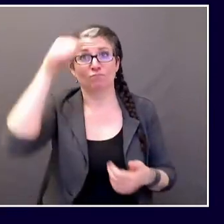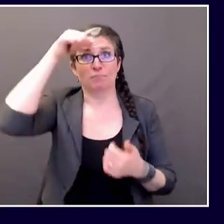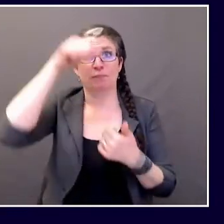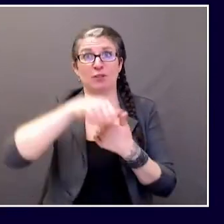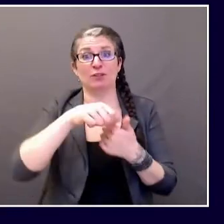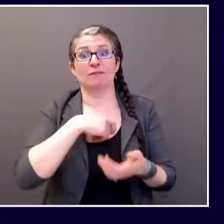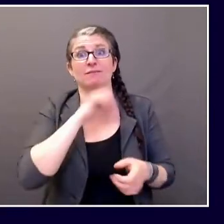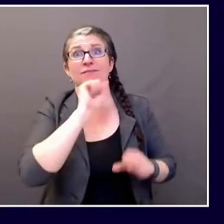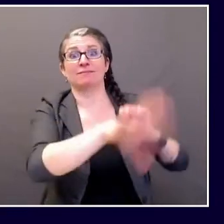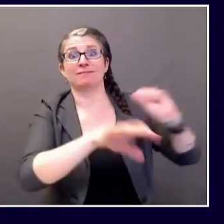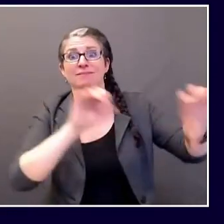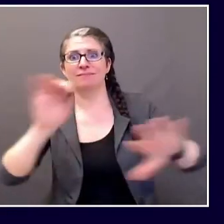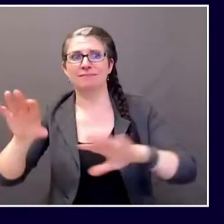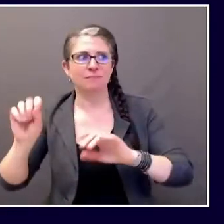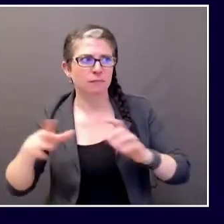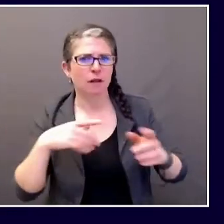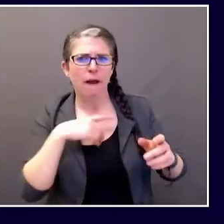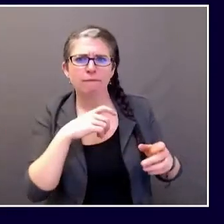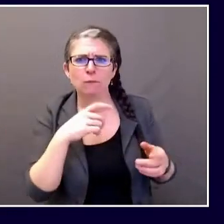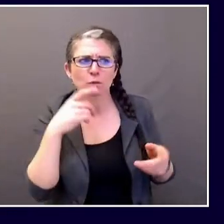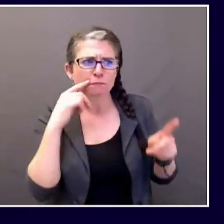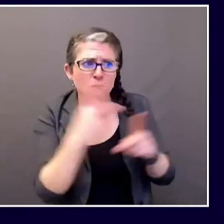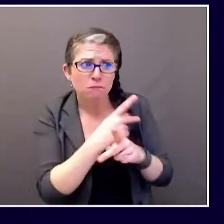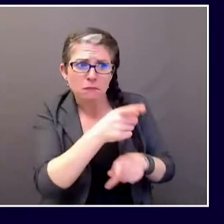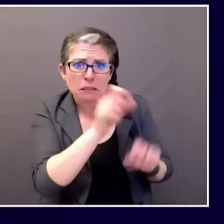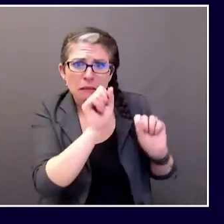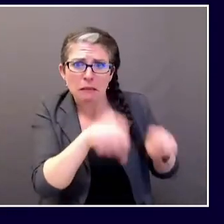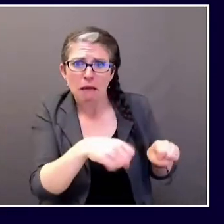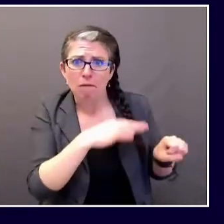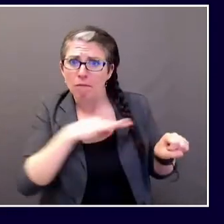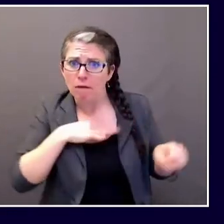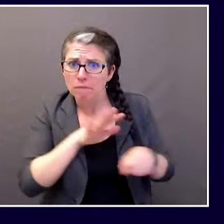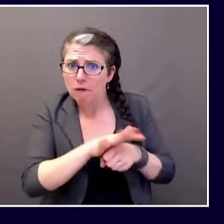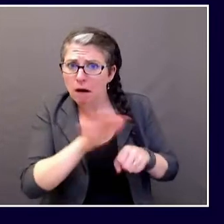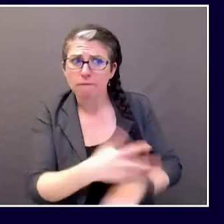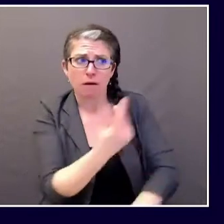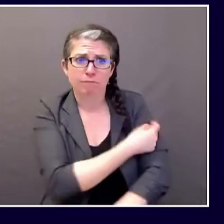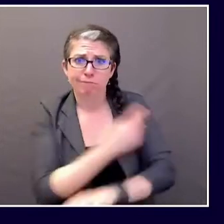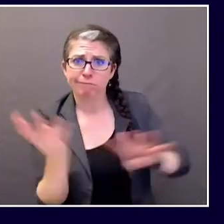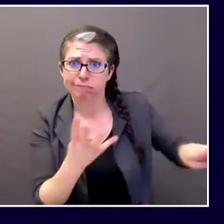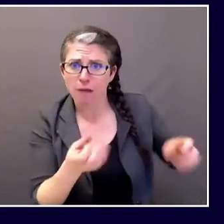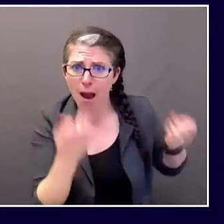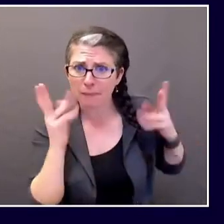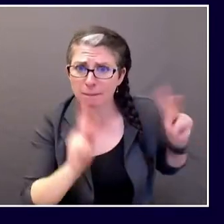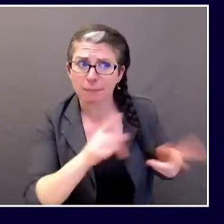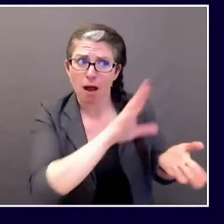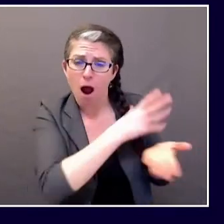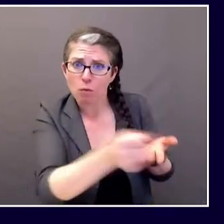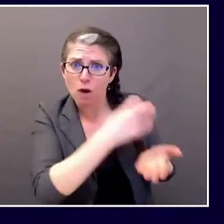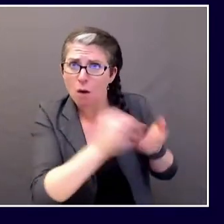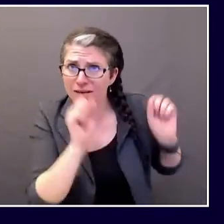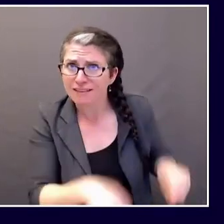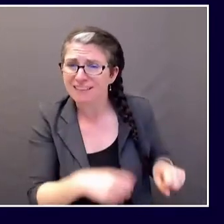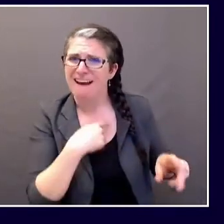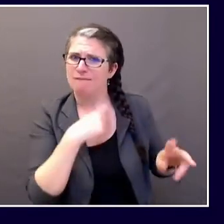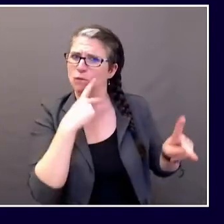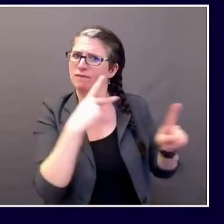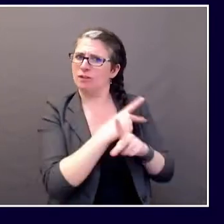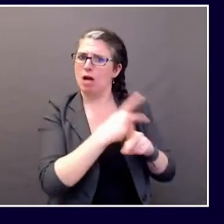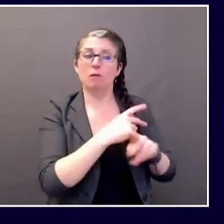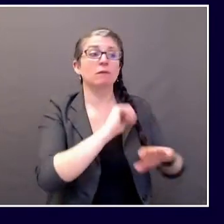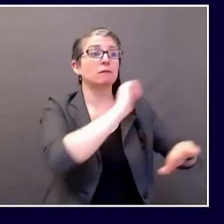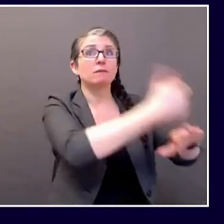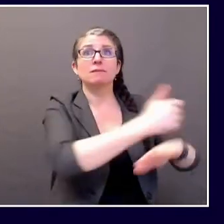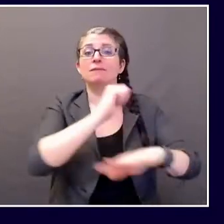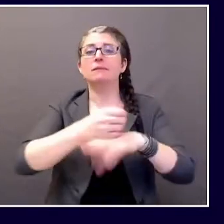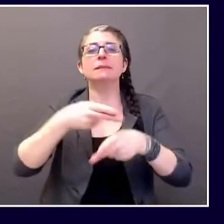we anticipate Sanford, Portland, Bangor, Augusta to be, or whether they may be more occasional 2 or 3 days a